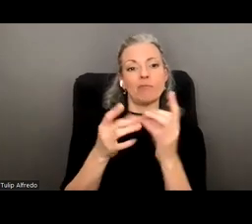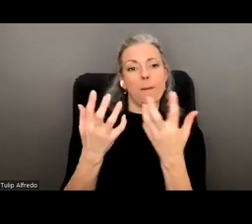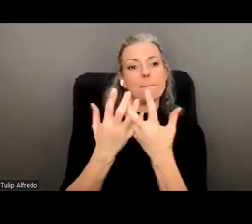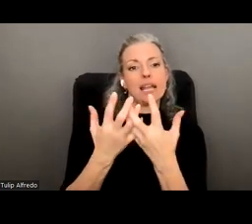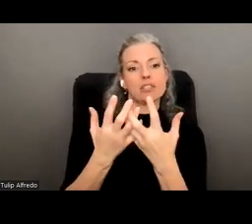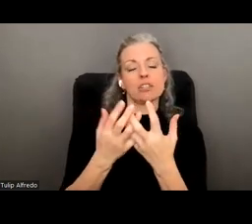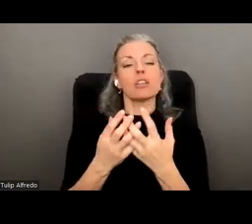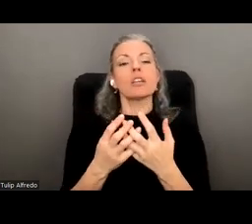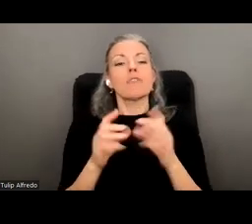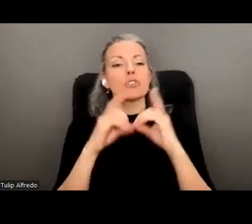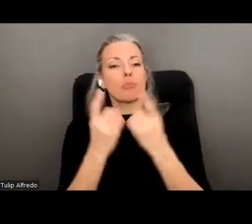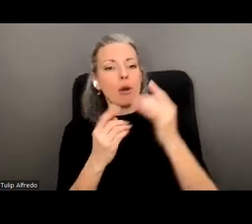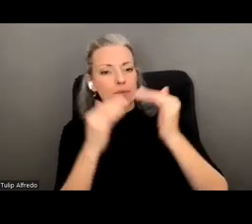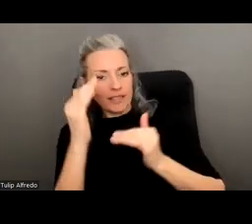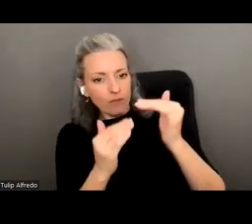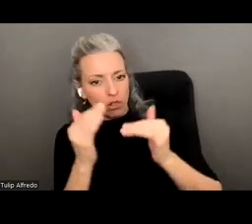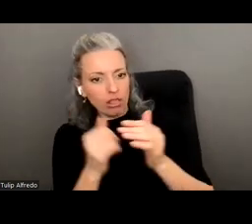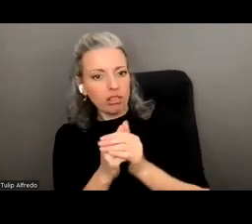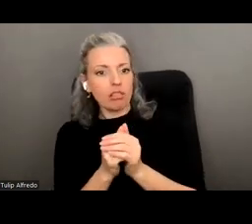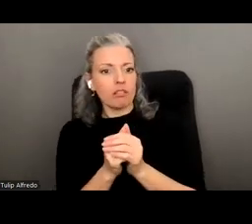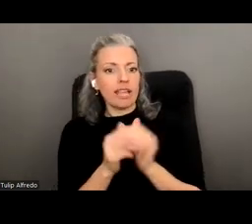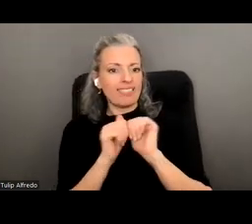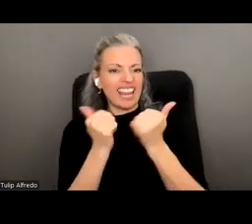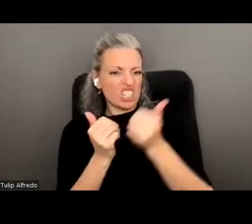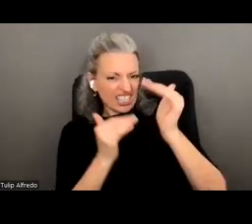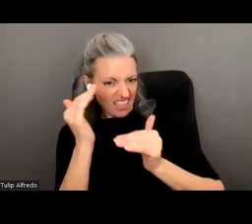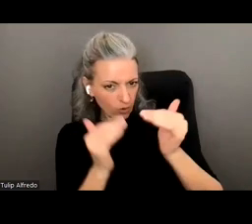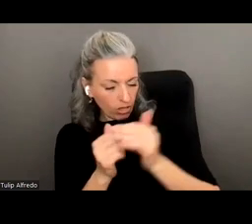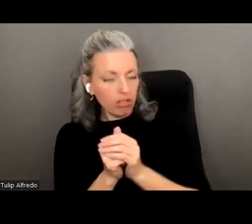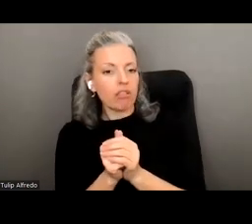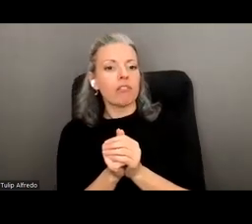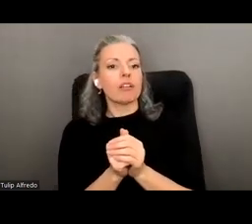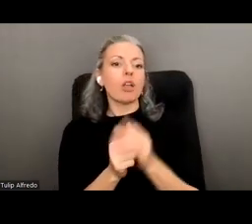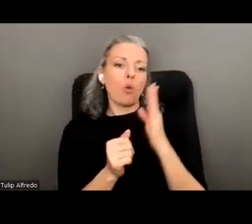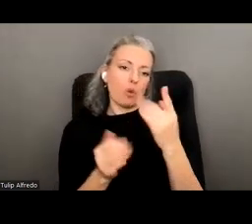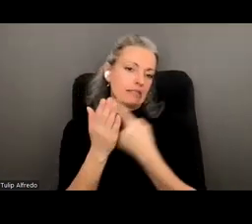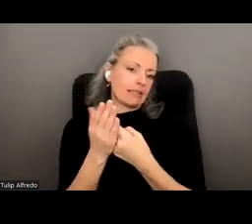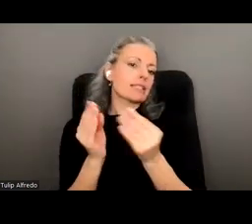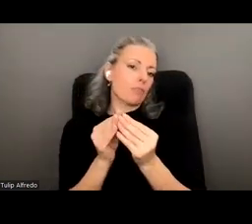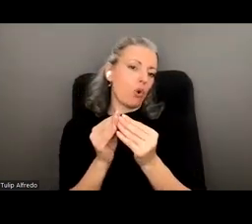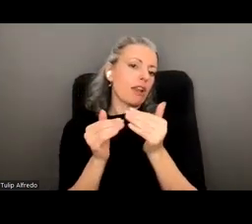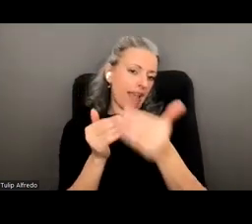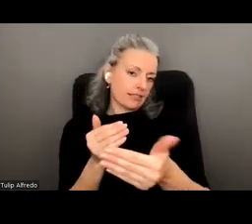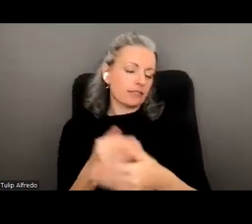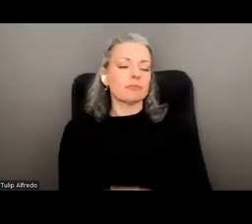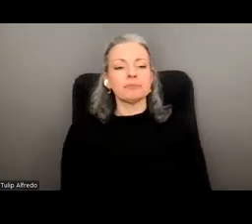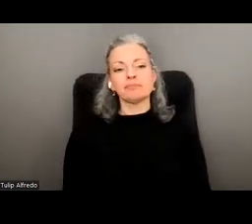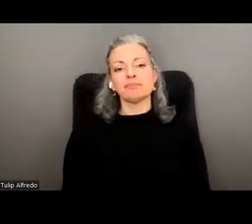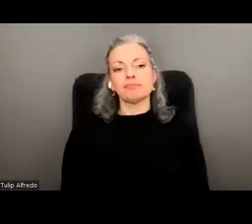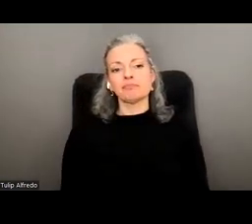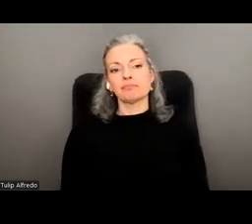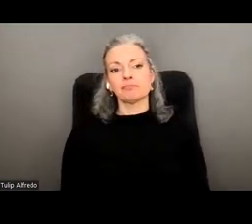department level and agency level use cases. And so we'll talk more about those next. So the